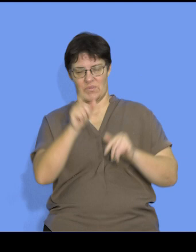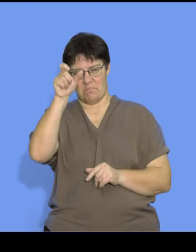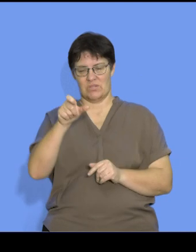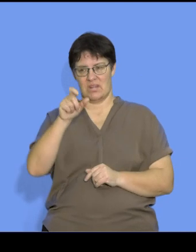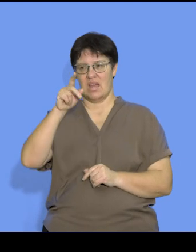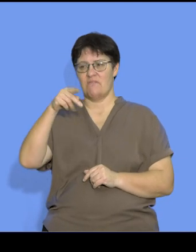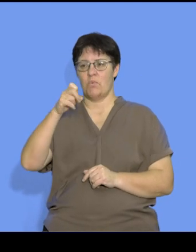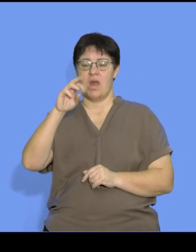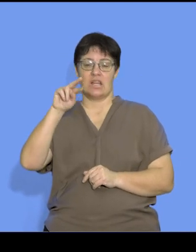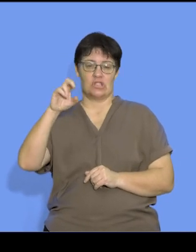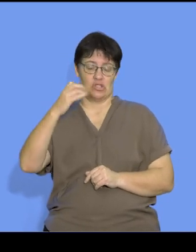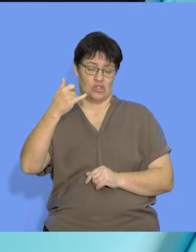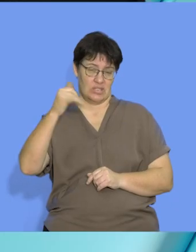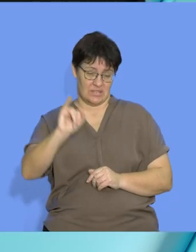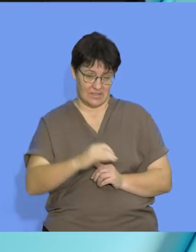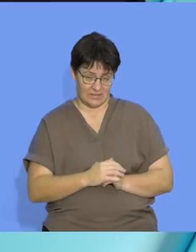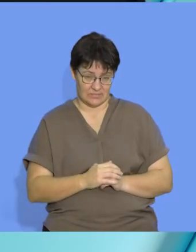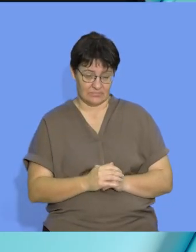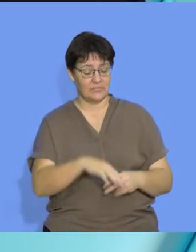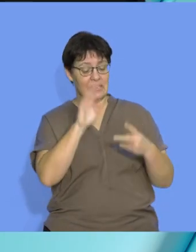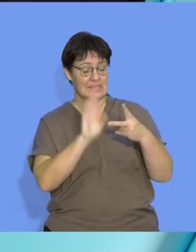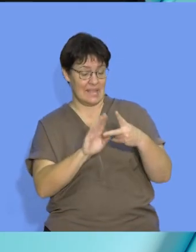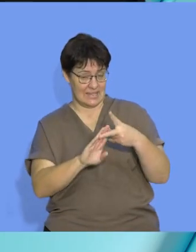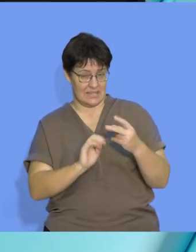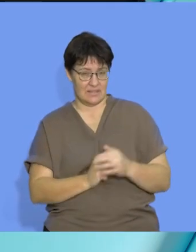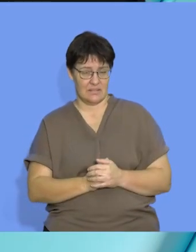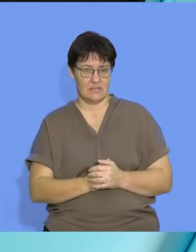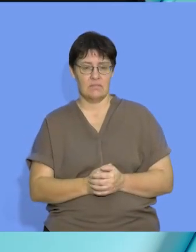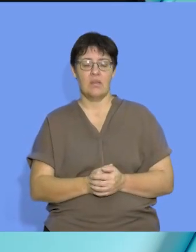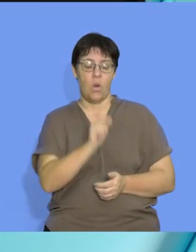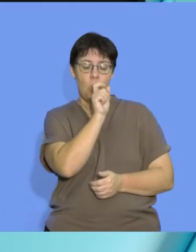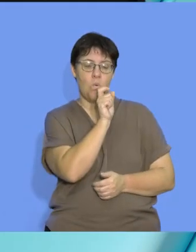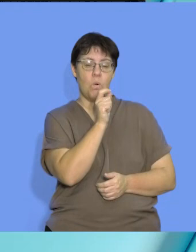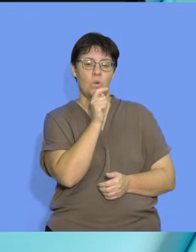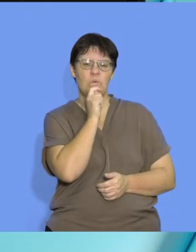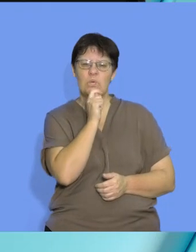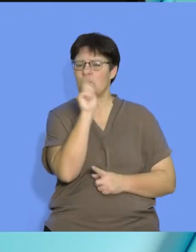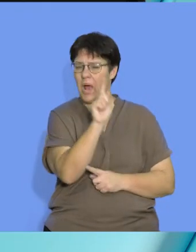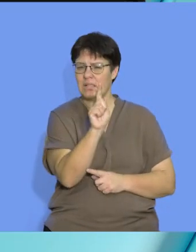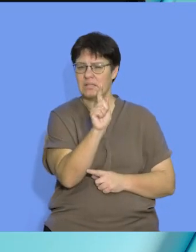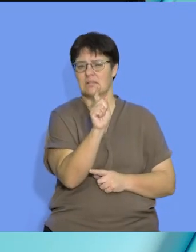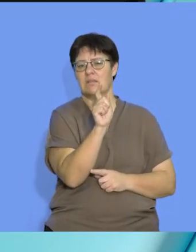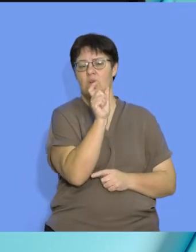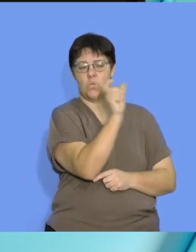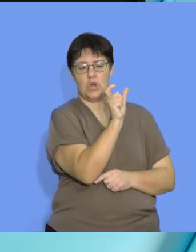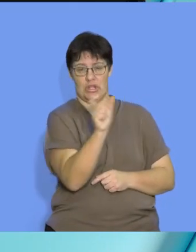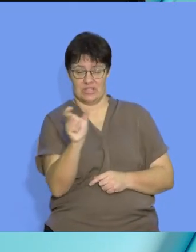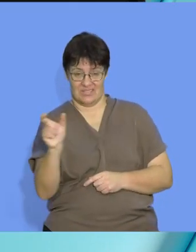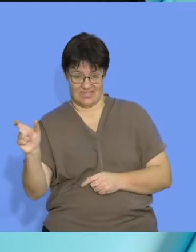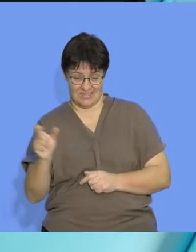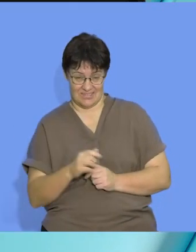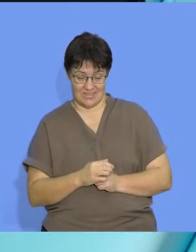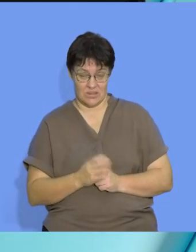next example that I'm going to show you is one using words. So the pattern that I've got behind